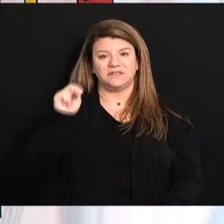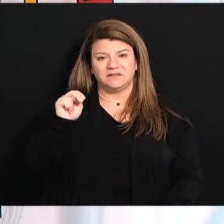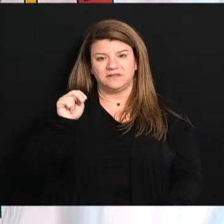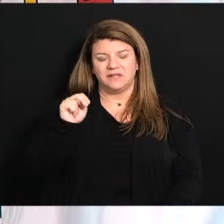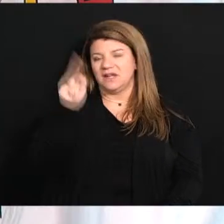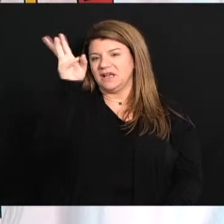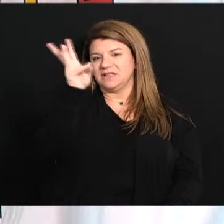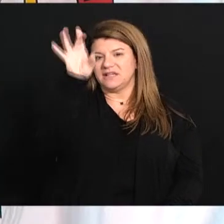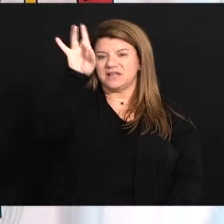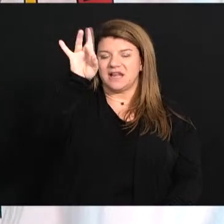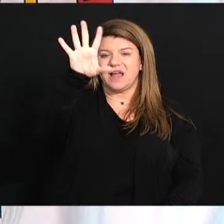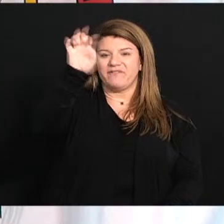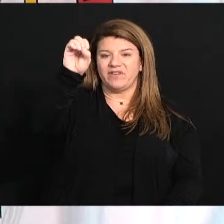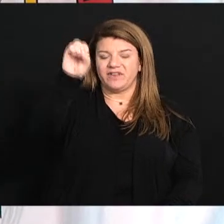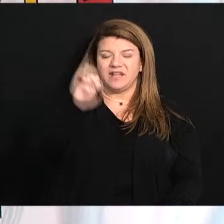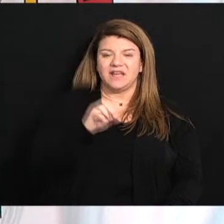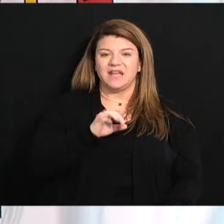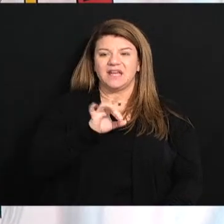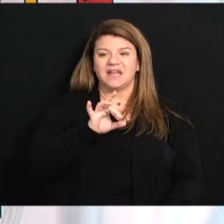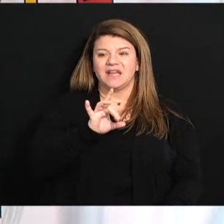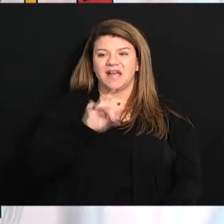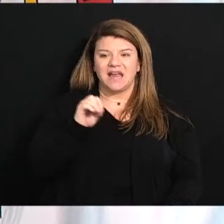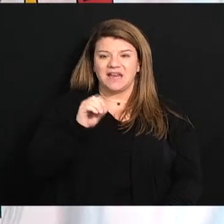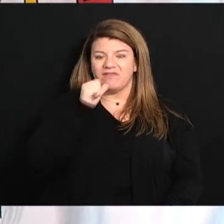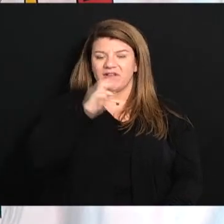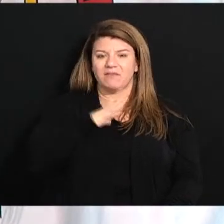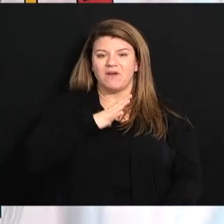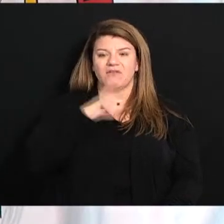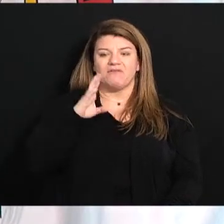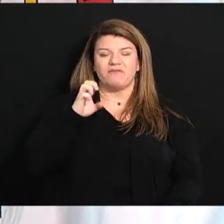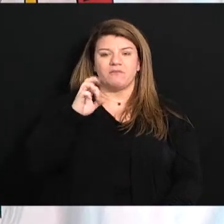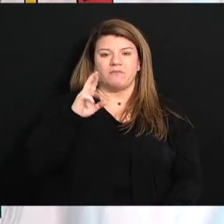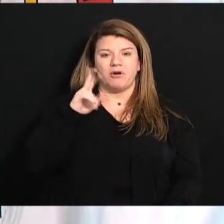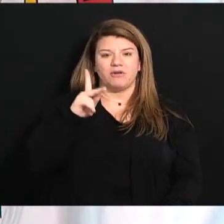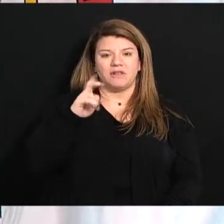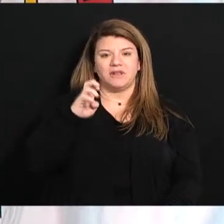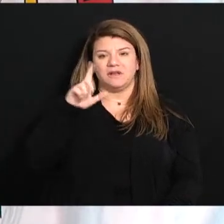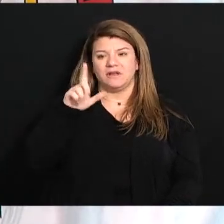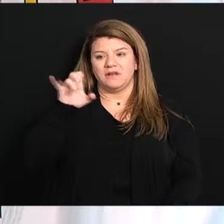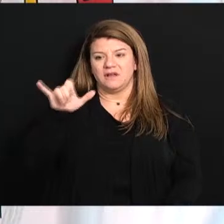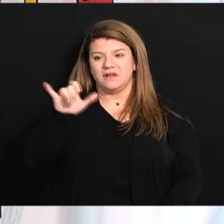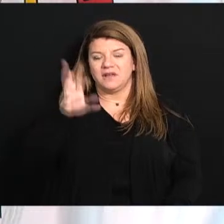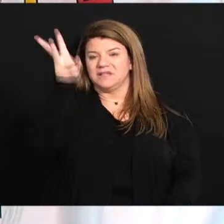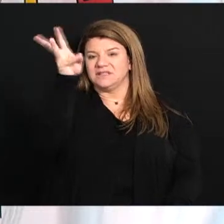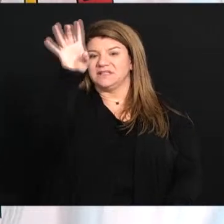The 6,850th death is an 80-year-old female from Berkeley County. The